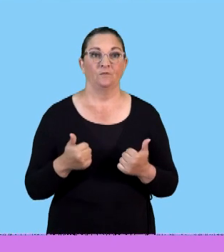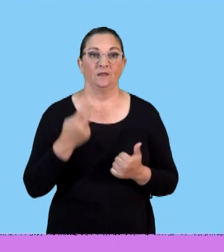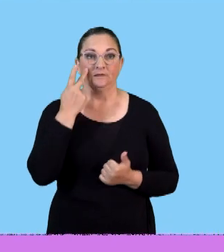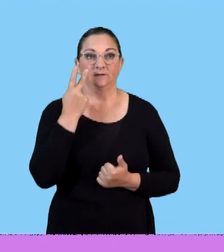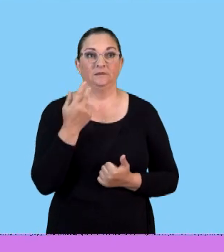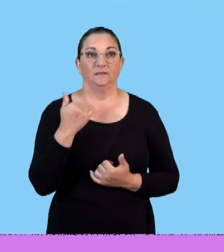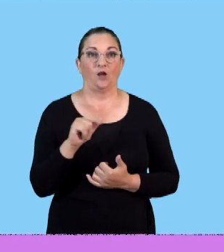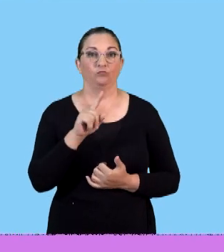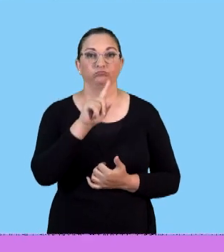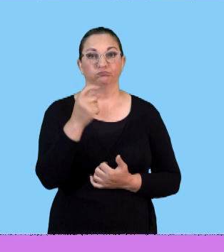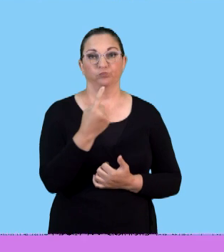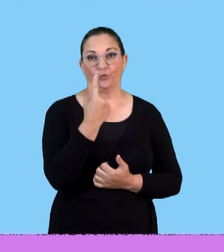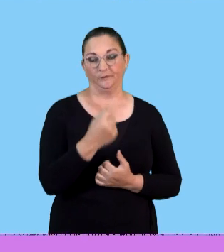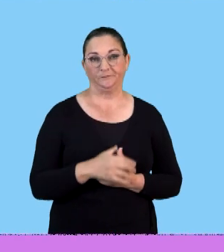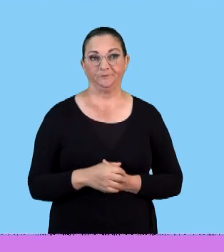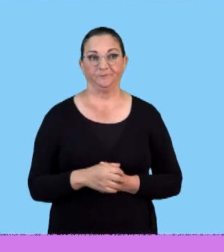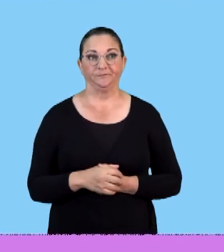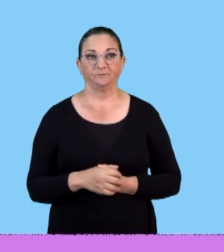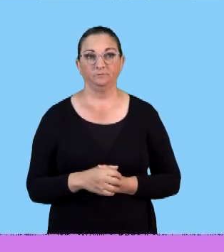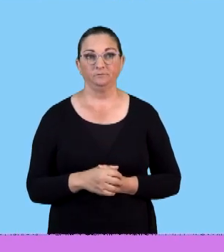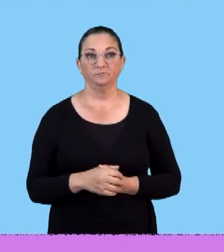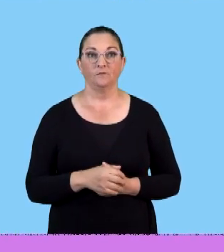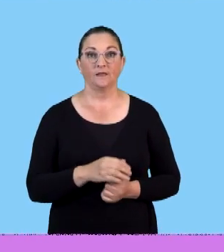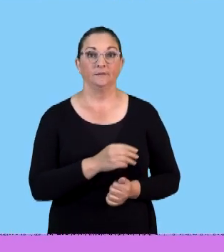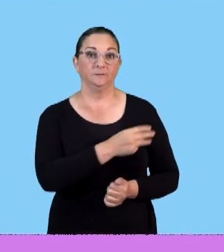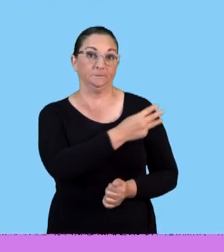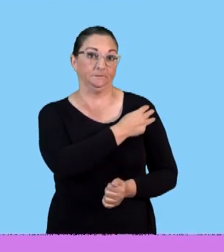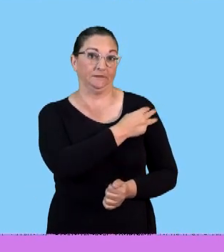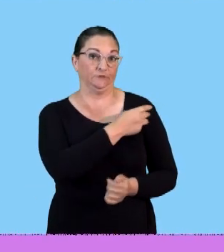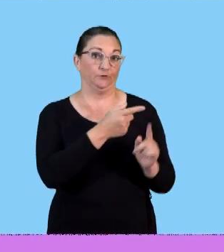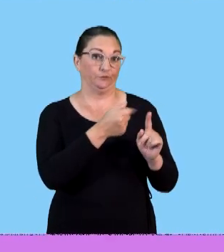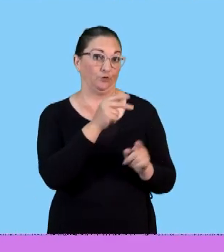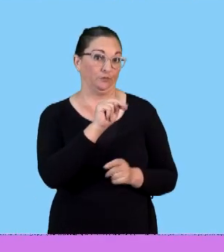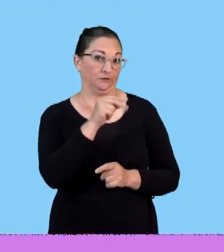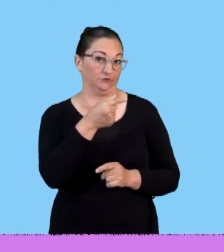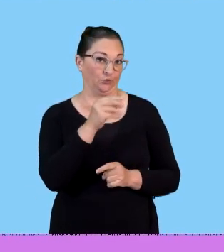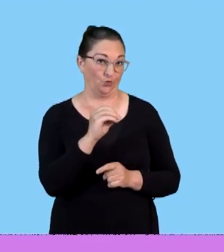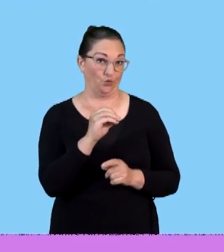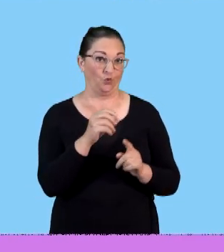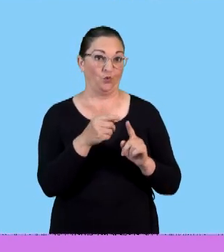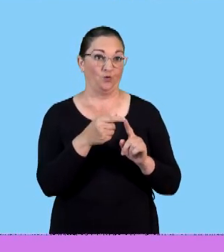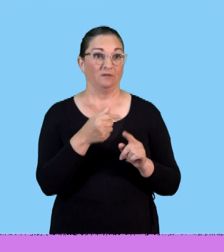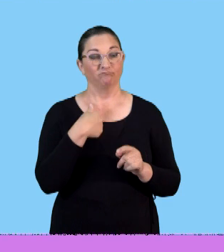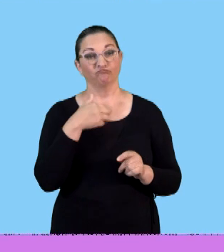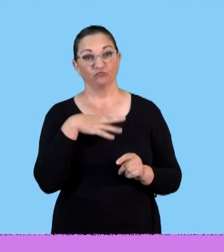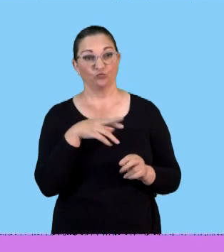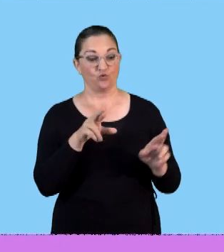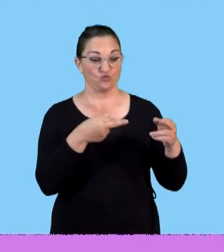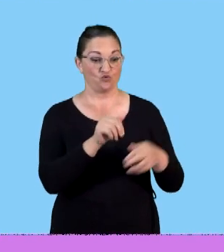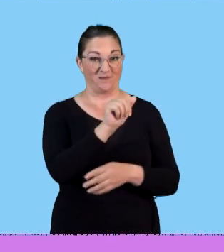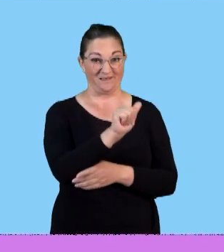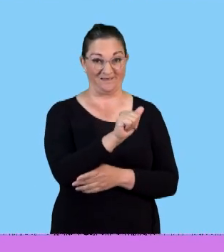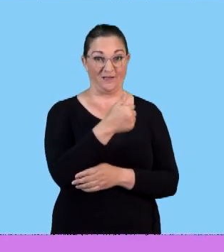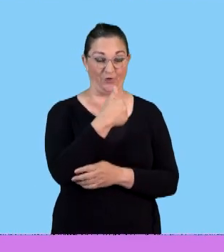Okay guys, now let's look at our first question. We are saying here, the manager of the NGO intends tiling room A. Okay, so this